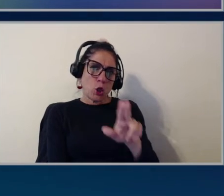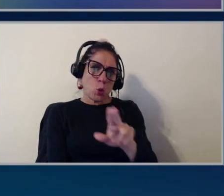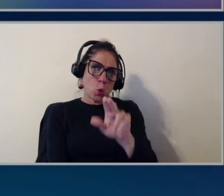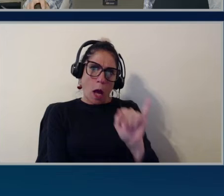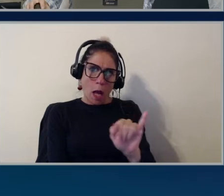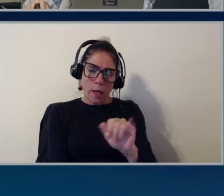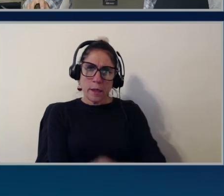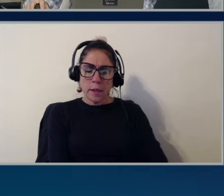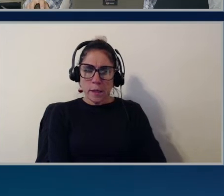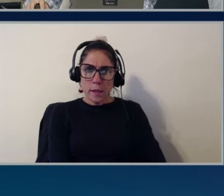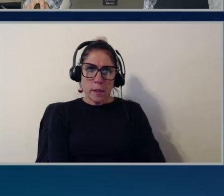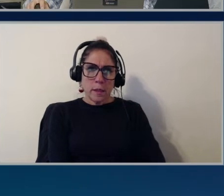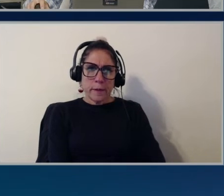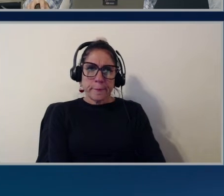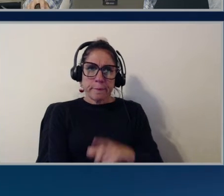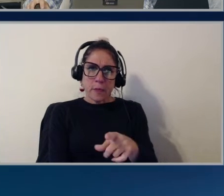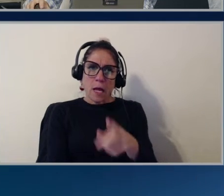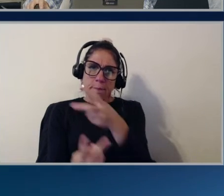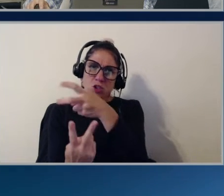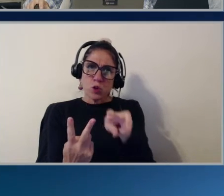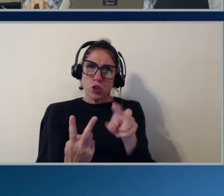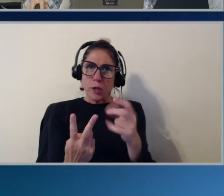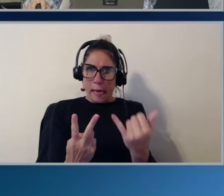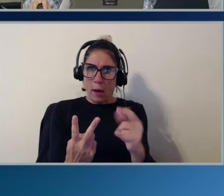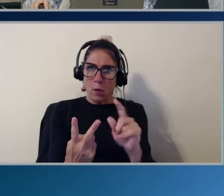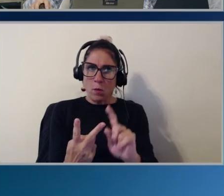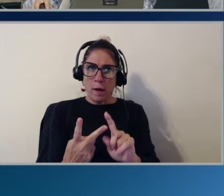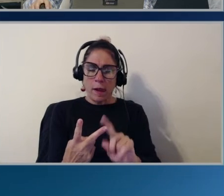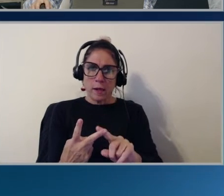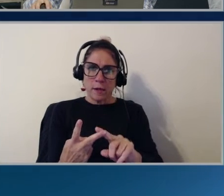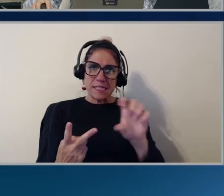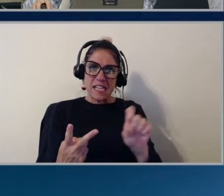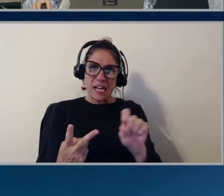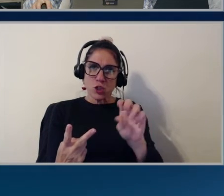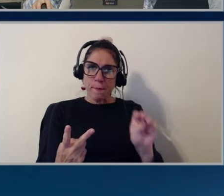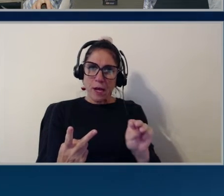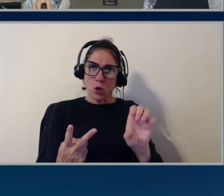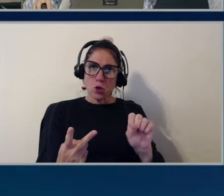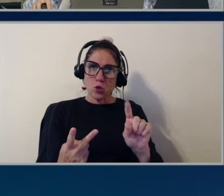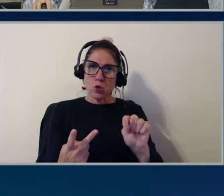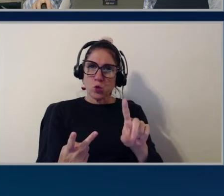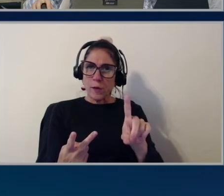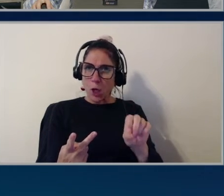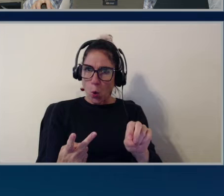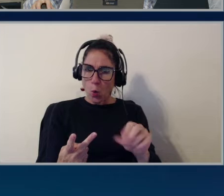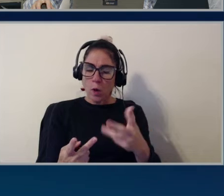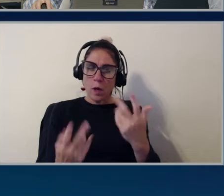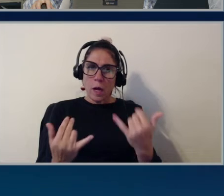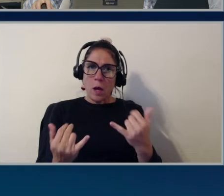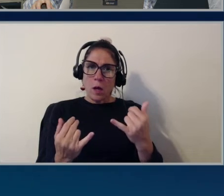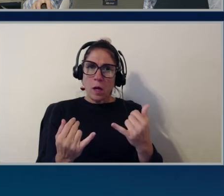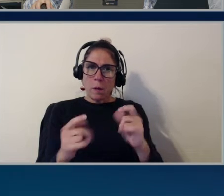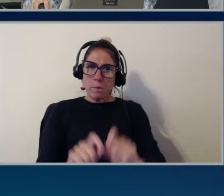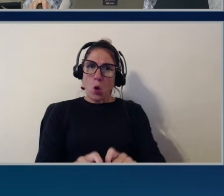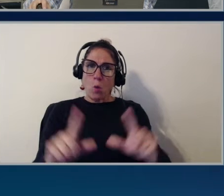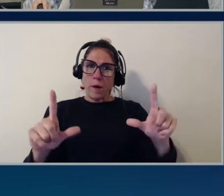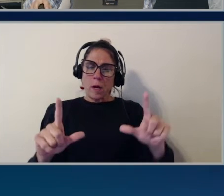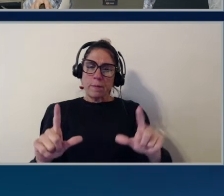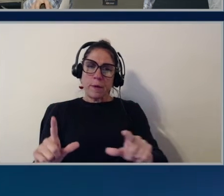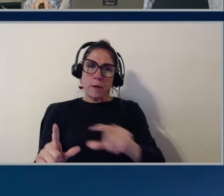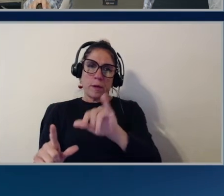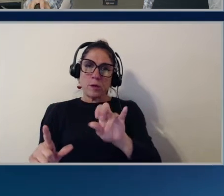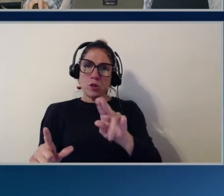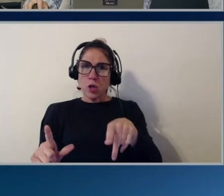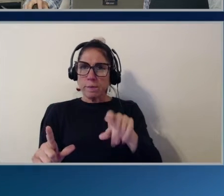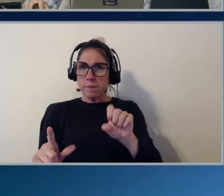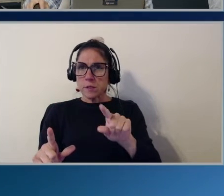So I'm switching to SageMaker Studio, and I'm going to open the jumpstart. In a